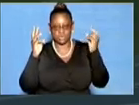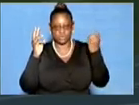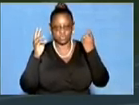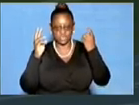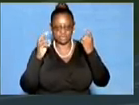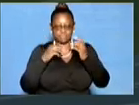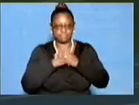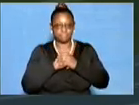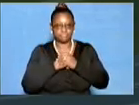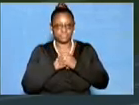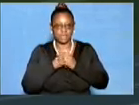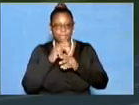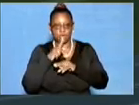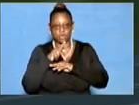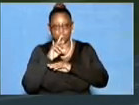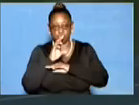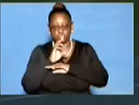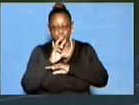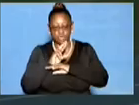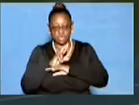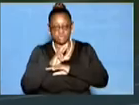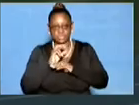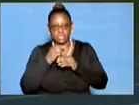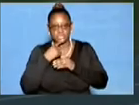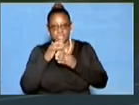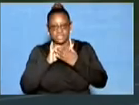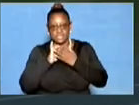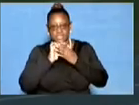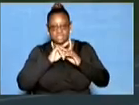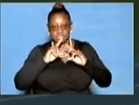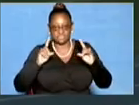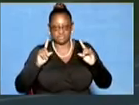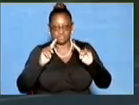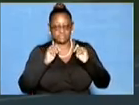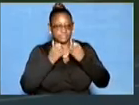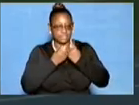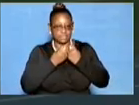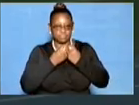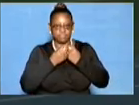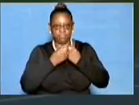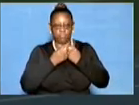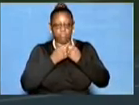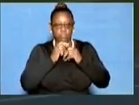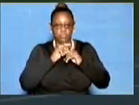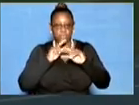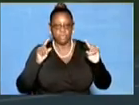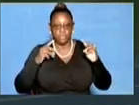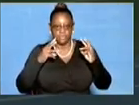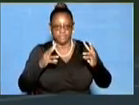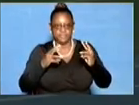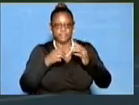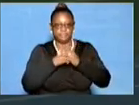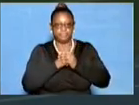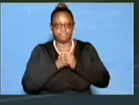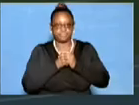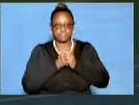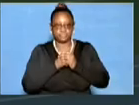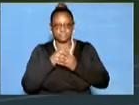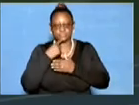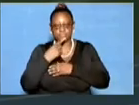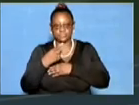Of course, obviously there's a different team, a different style of play, so we have to adjust